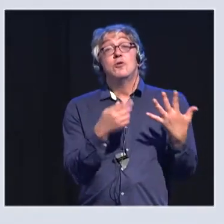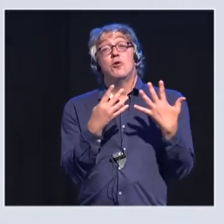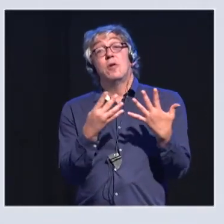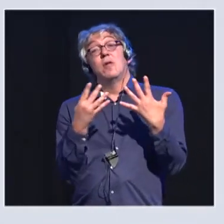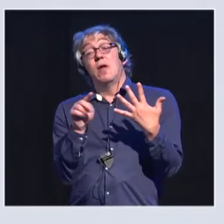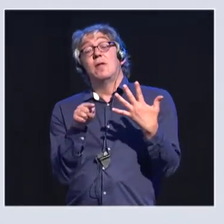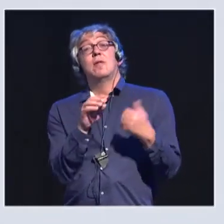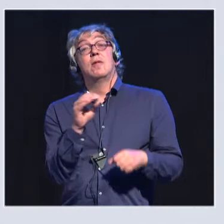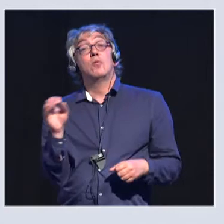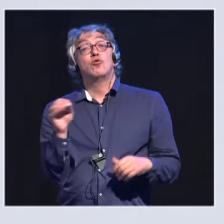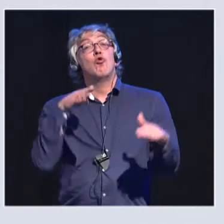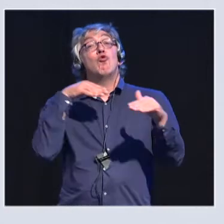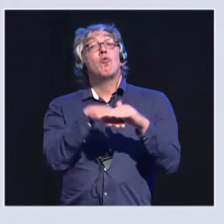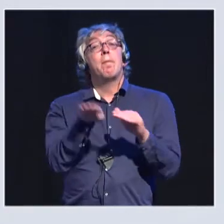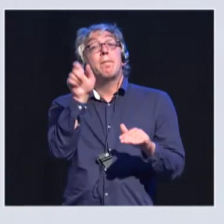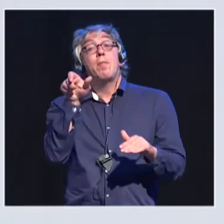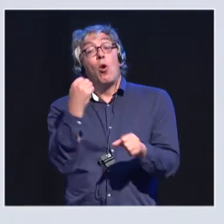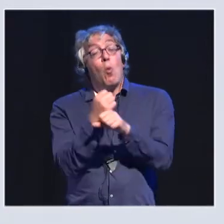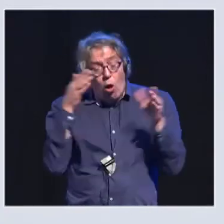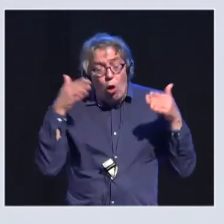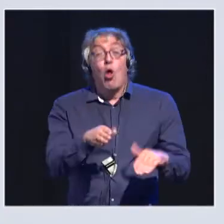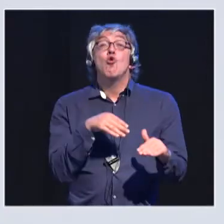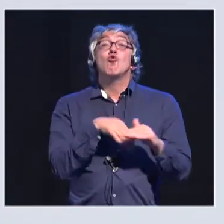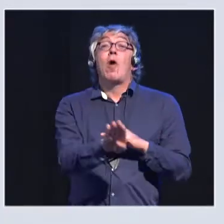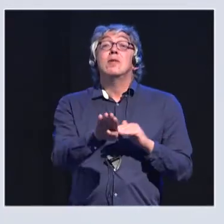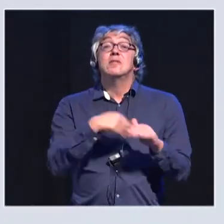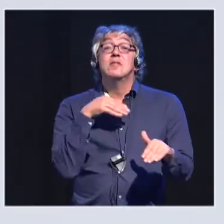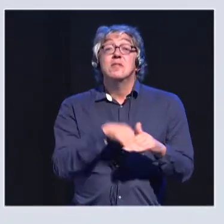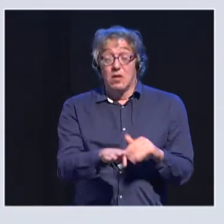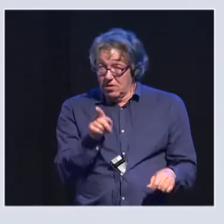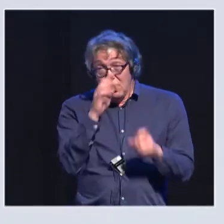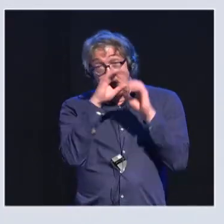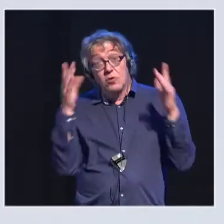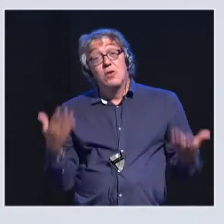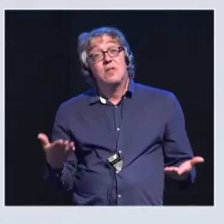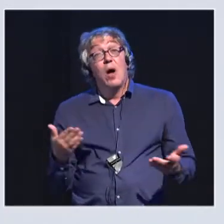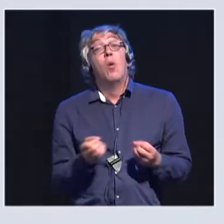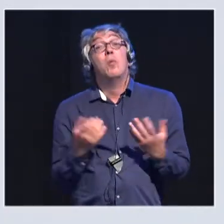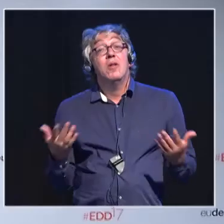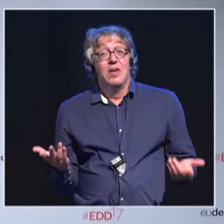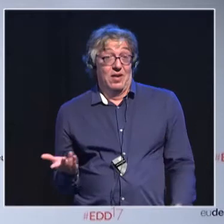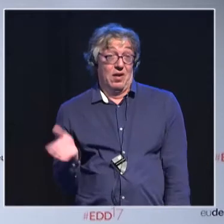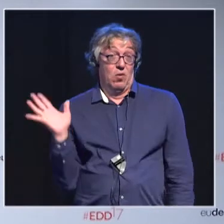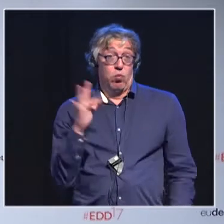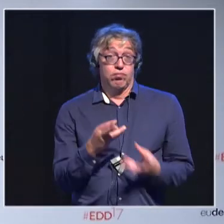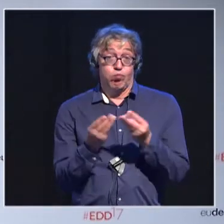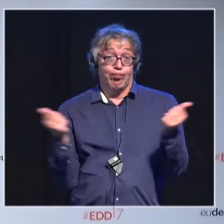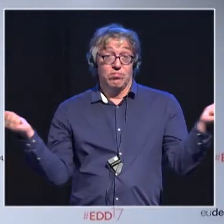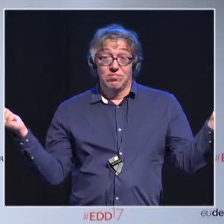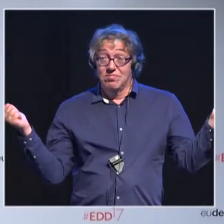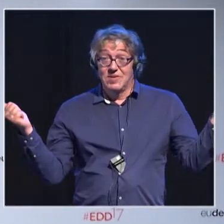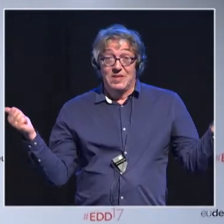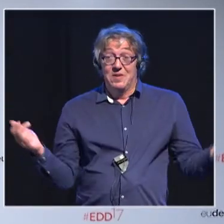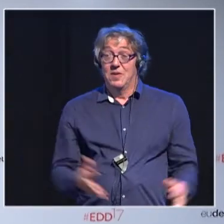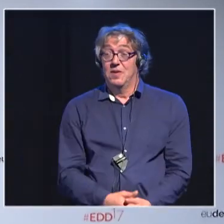699,000 fax machine workers. So we can guess how many fax machine workers they have right now in the United States. But